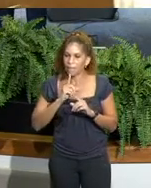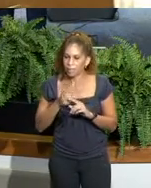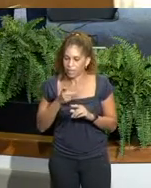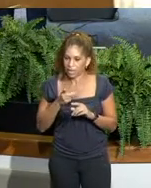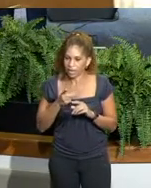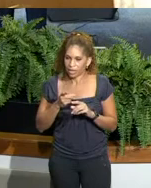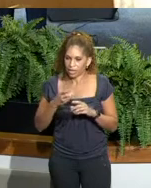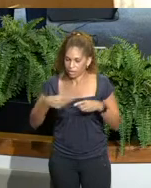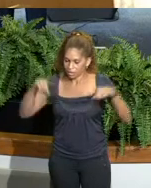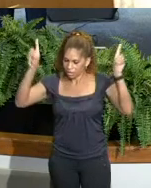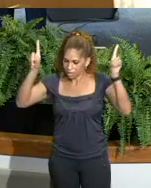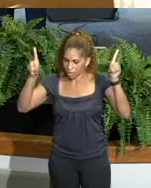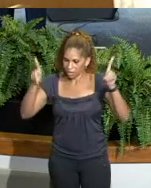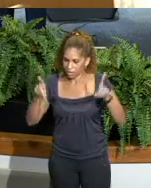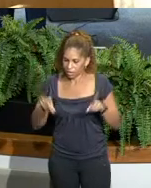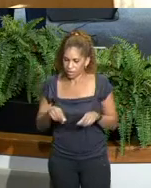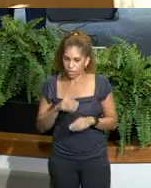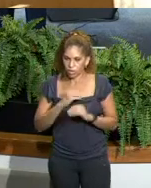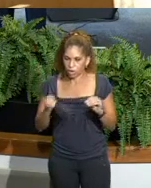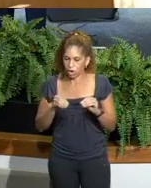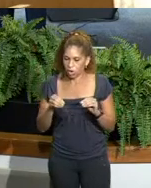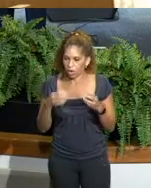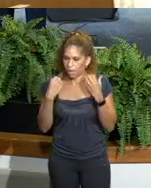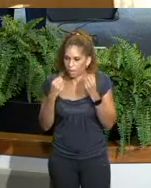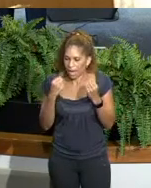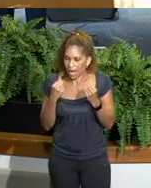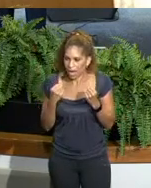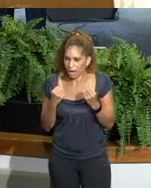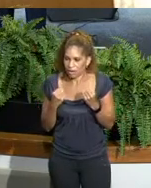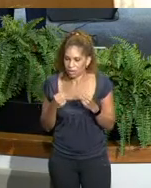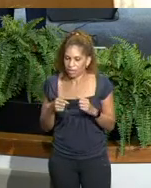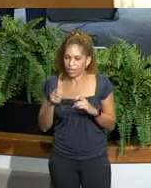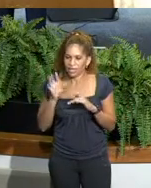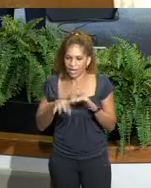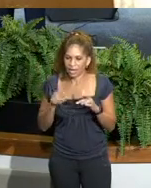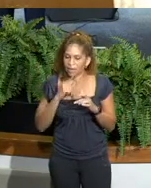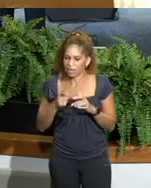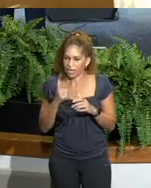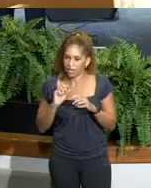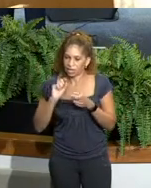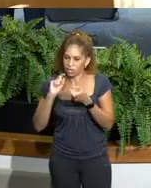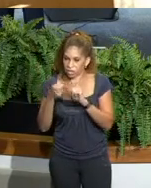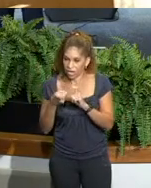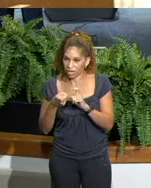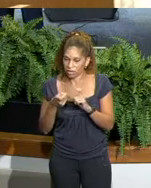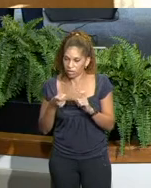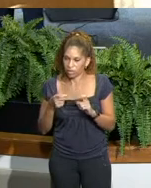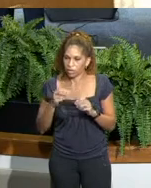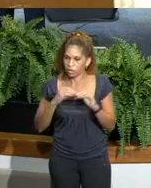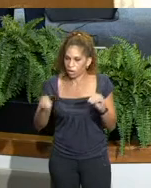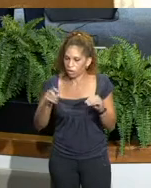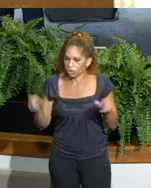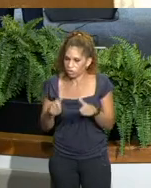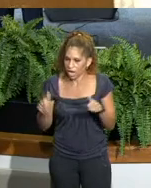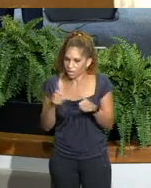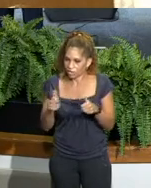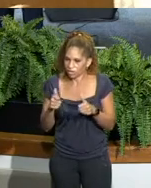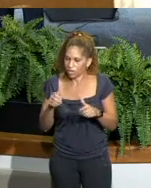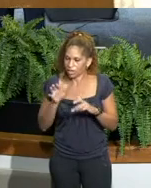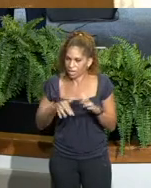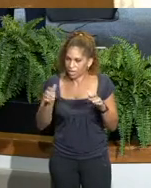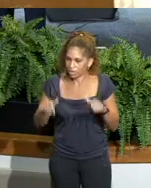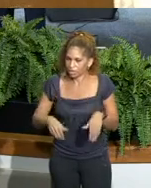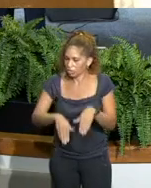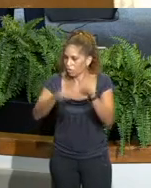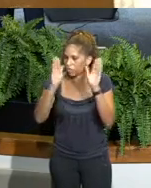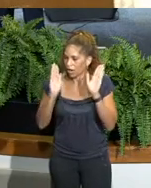through. There's no political power that can't be overturned. There's no challenge that can't be survived. There's